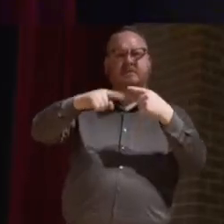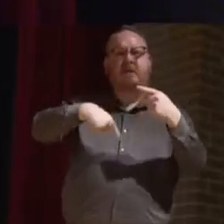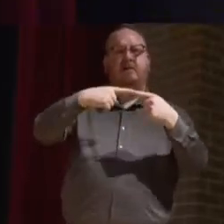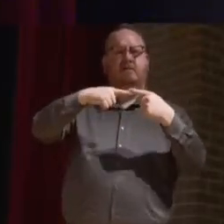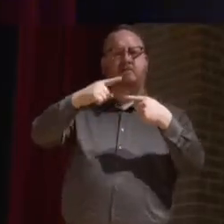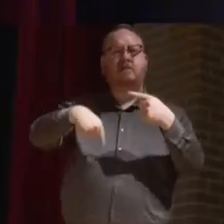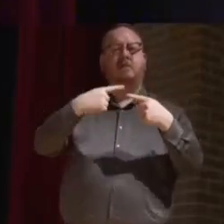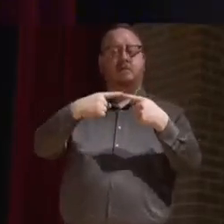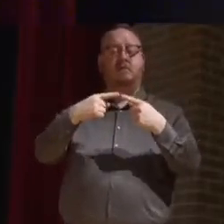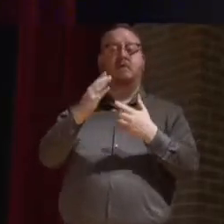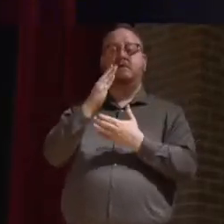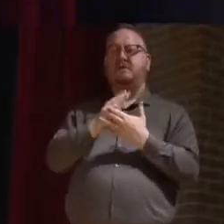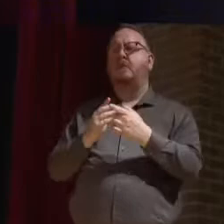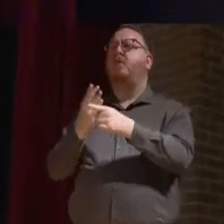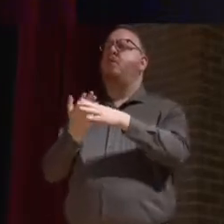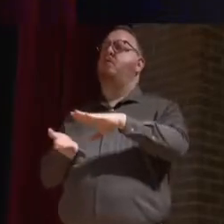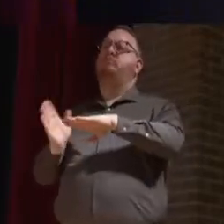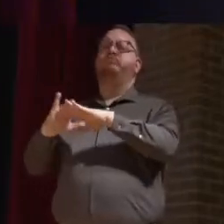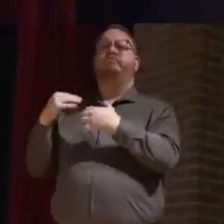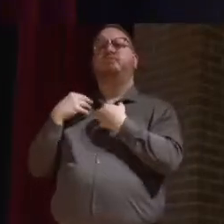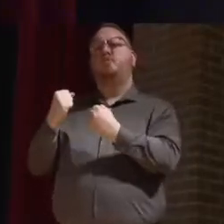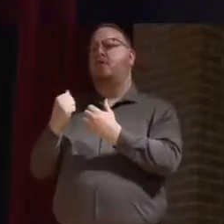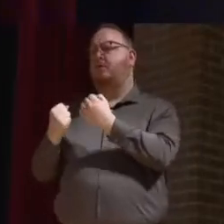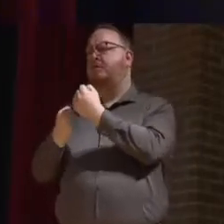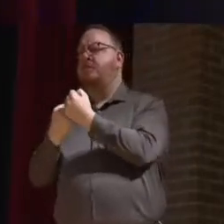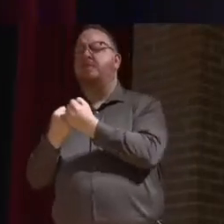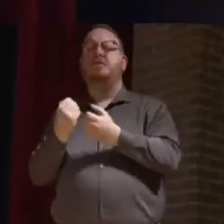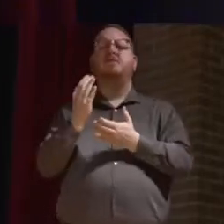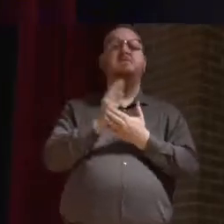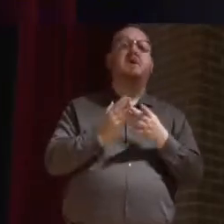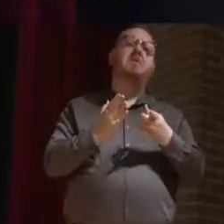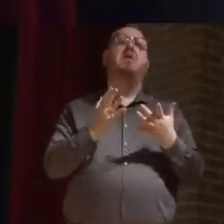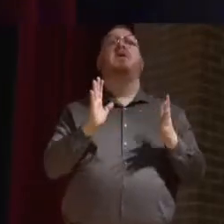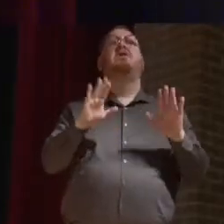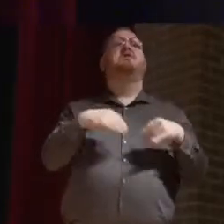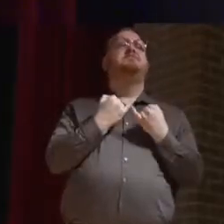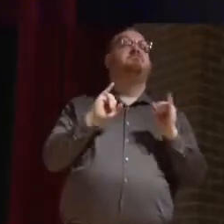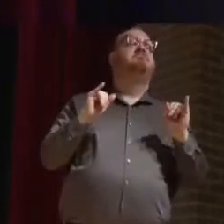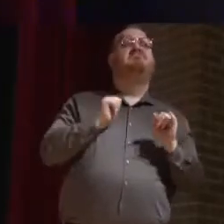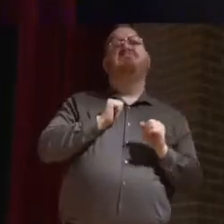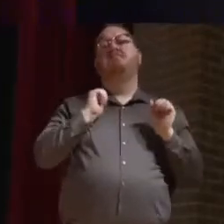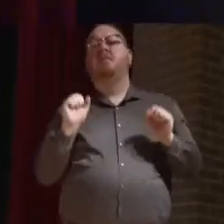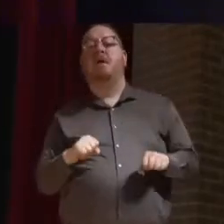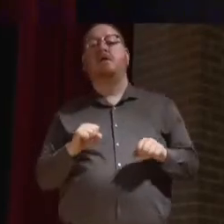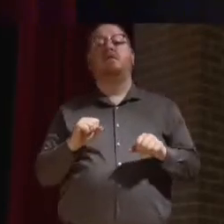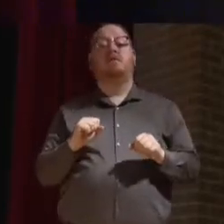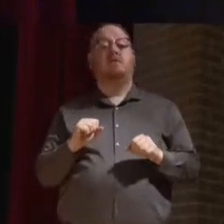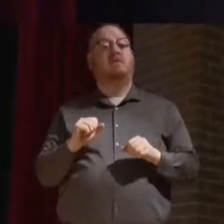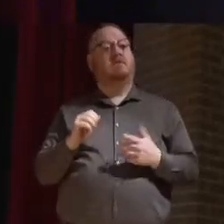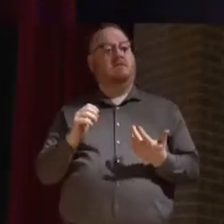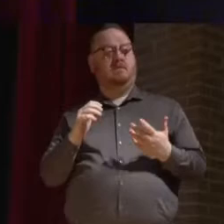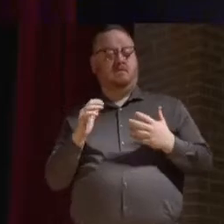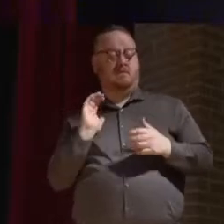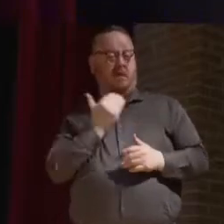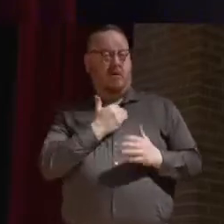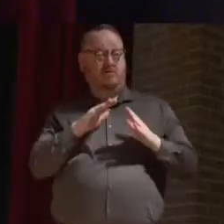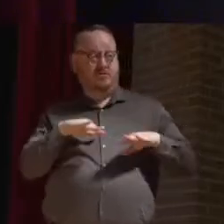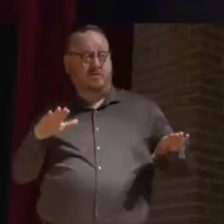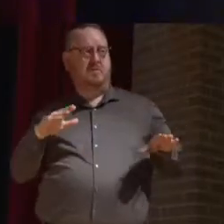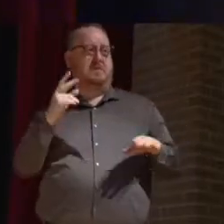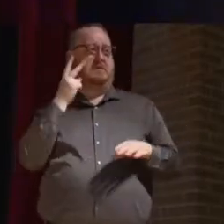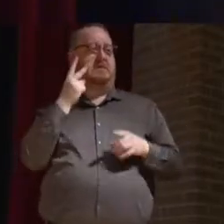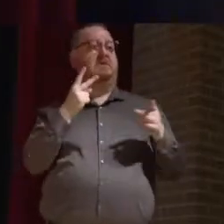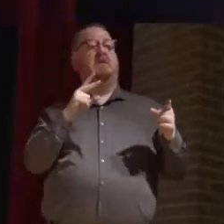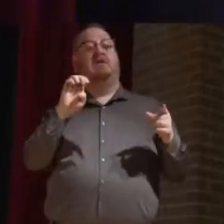said you've got some entry-level positions, and yet for some of our kids, what I may see as an entry-level position could